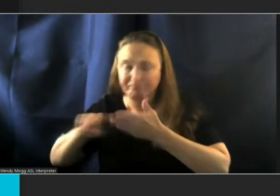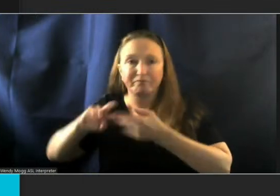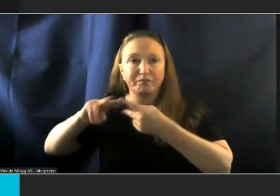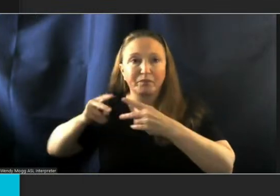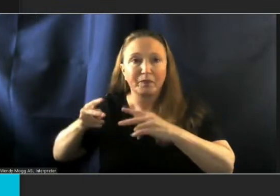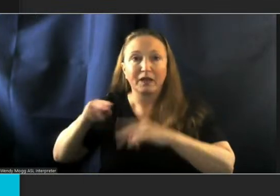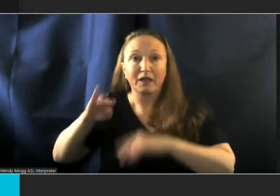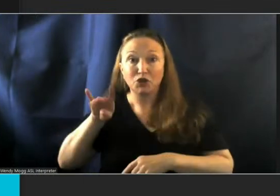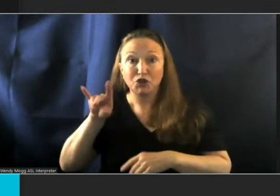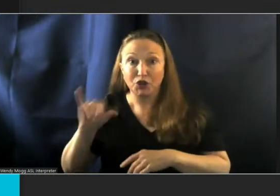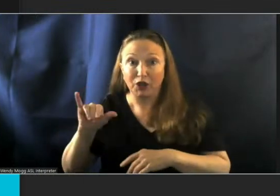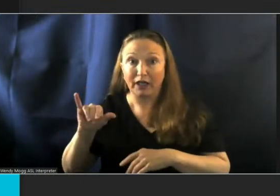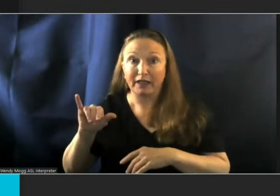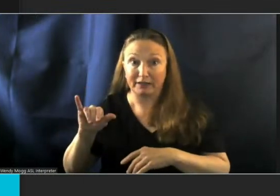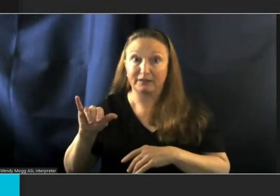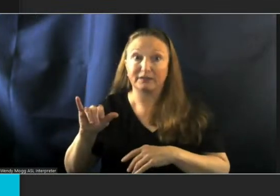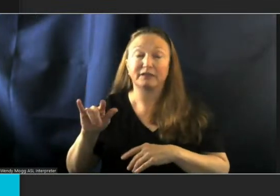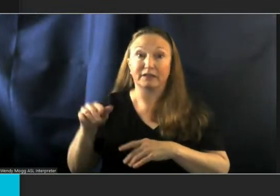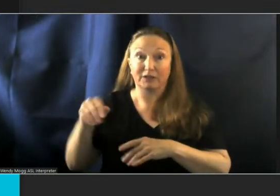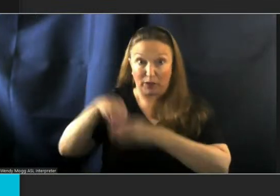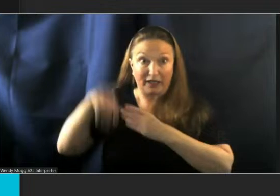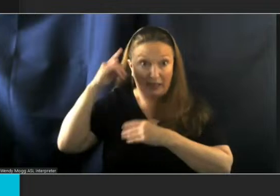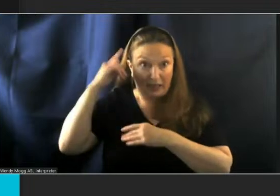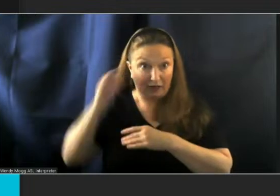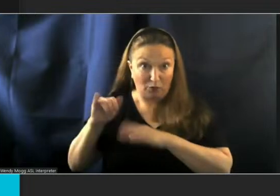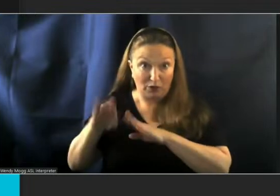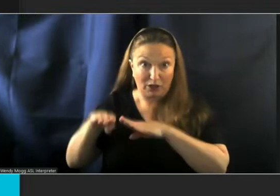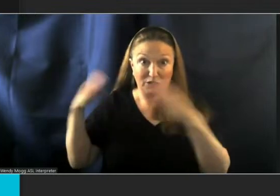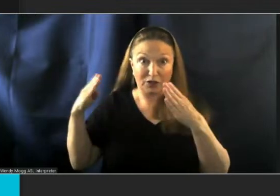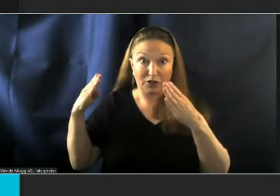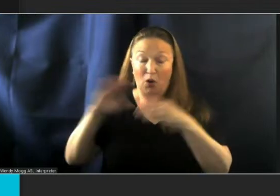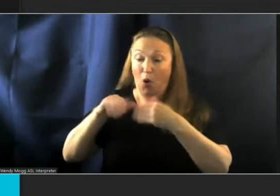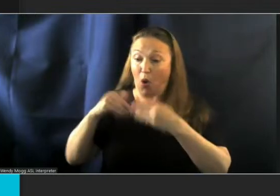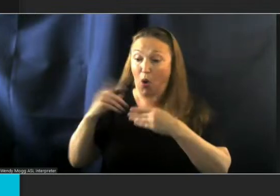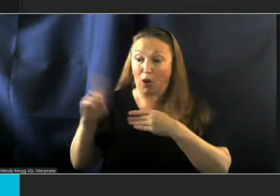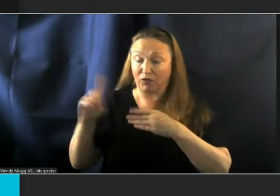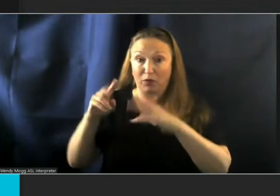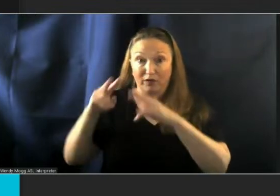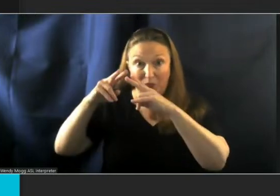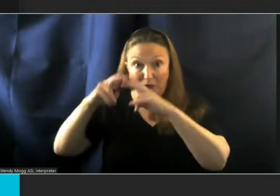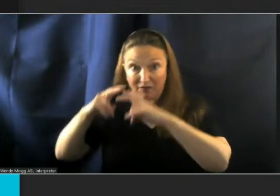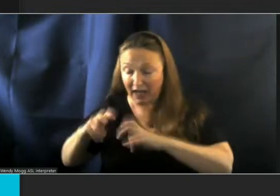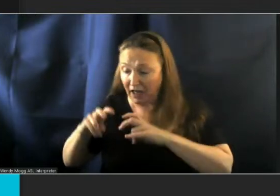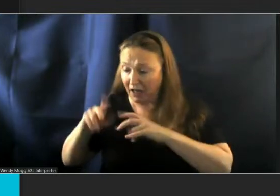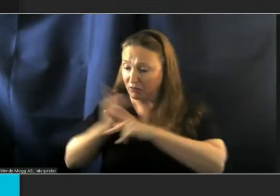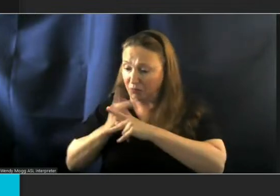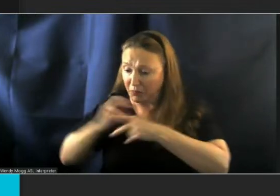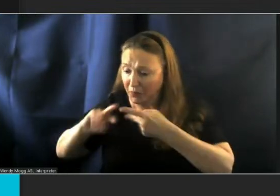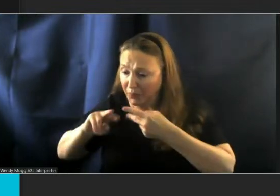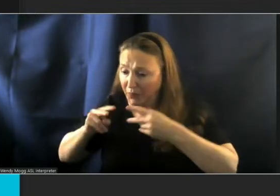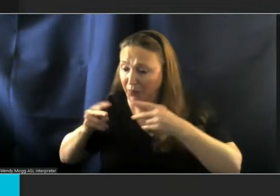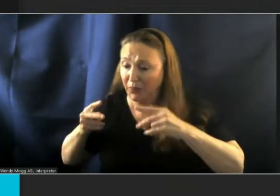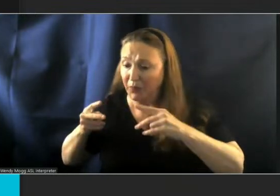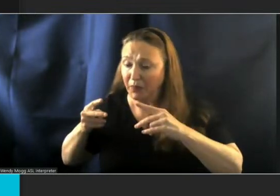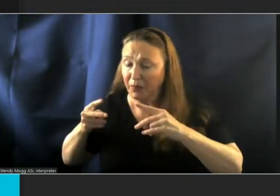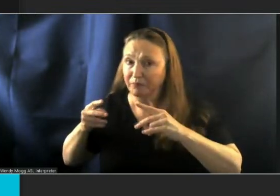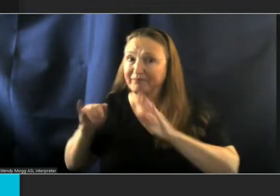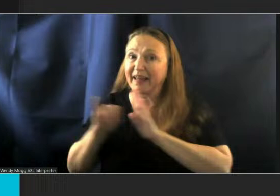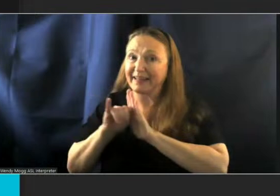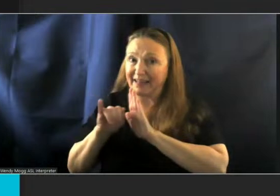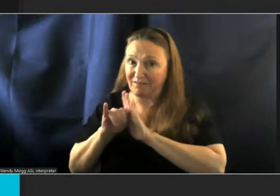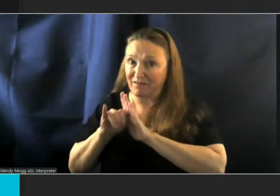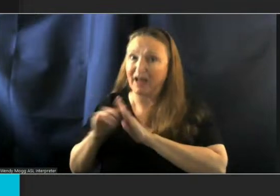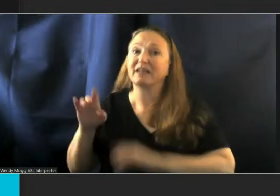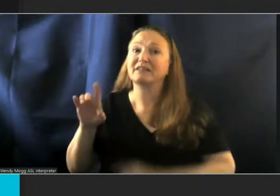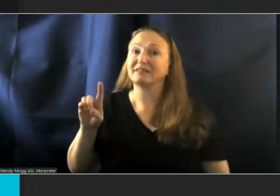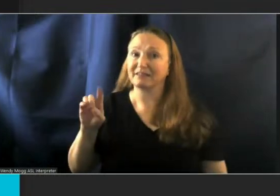variant. So I'll repeat that, 83% of the analyzed samples from California in July have been Delta variant. And we're